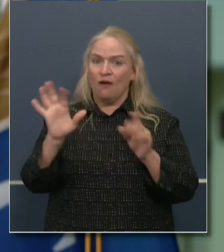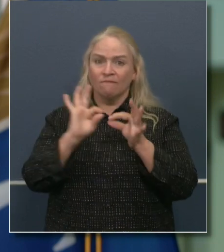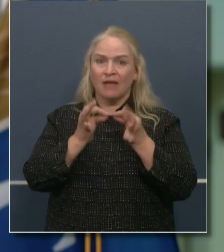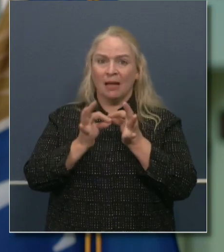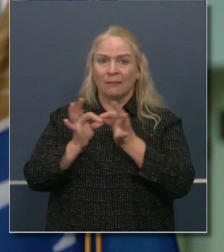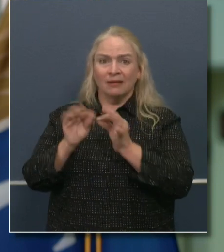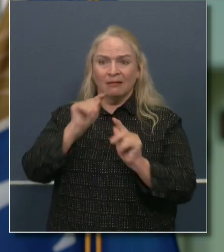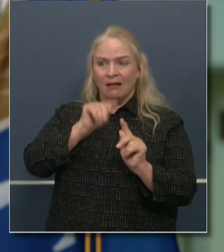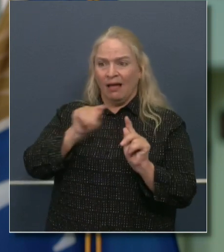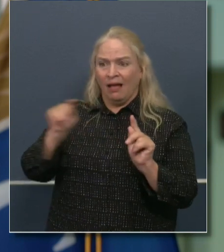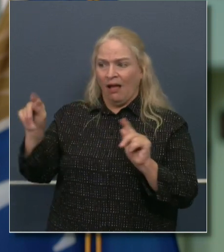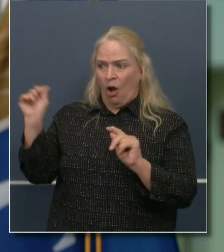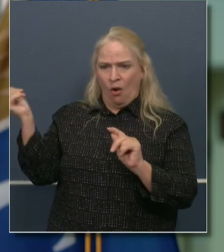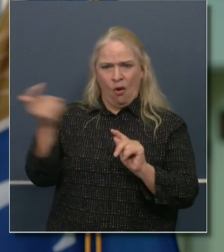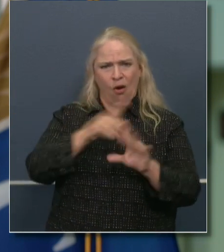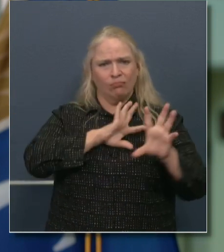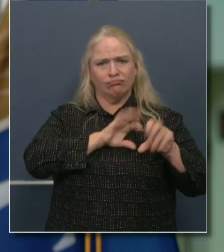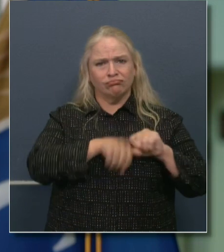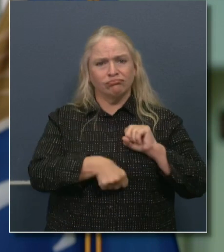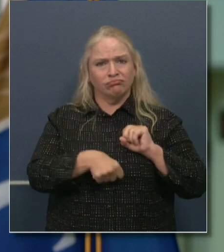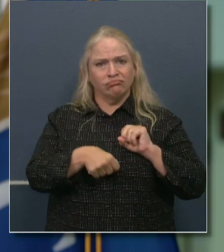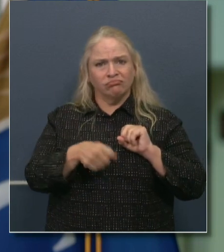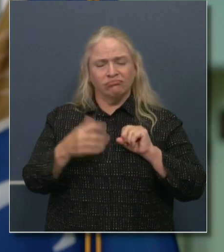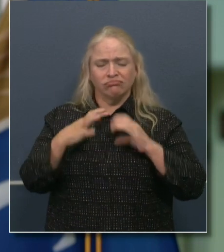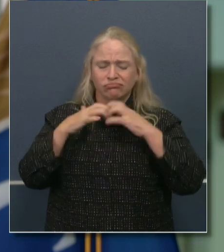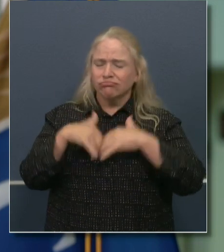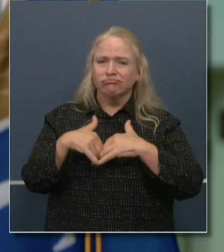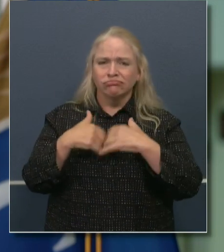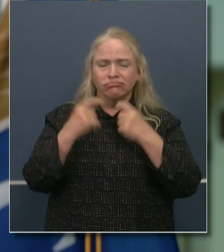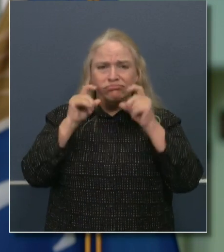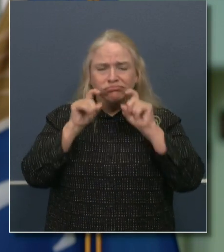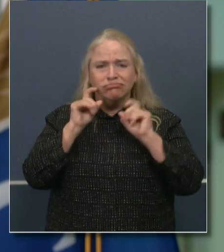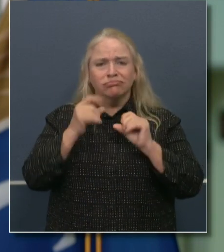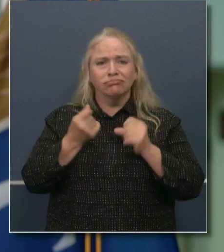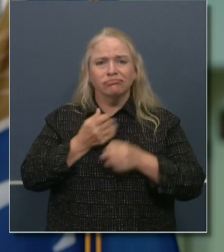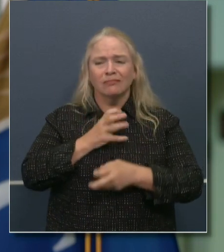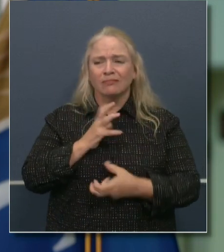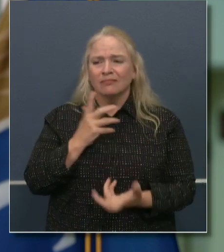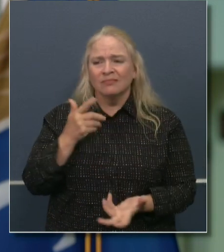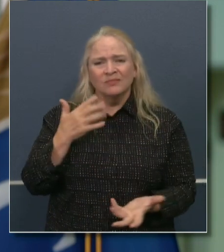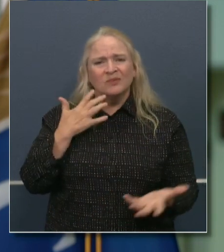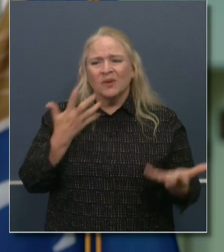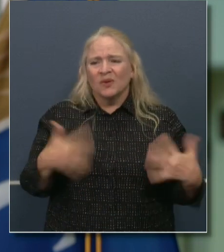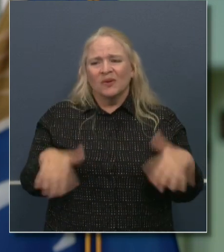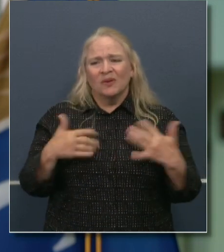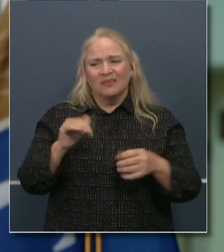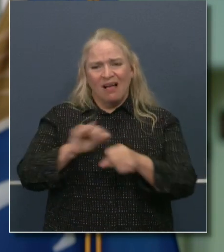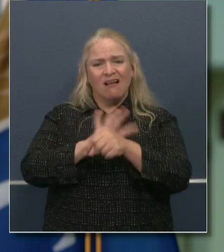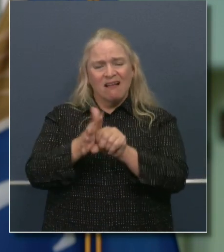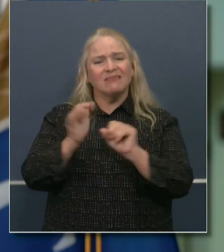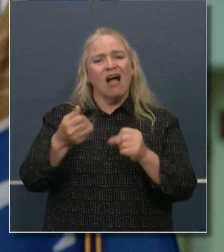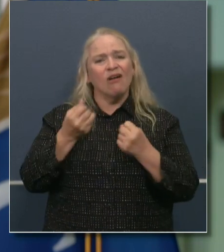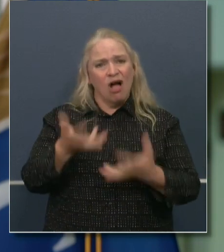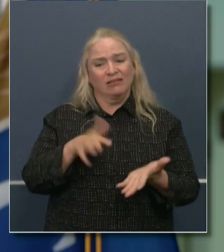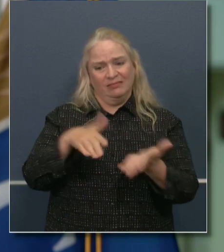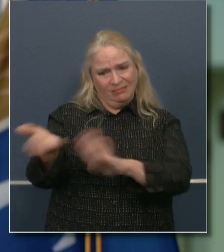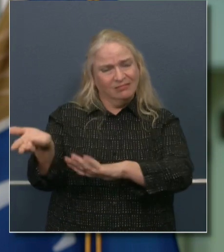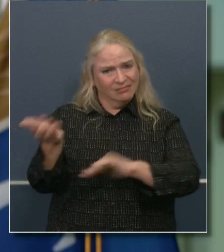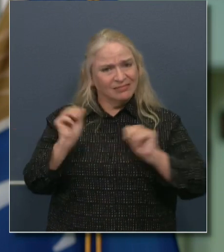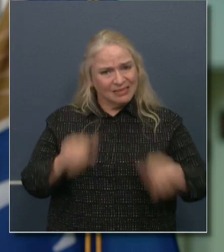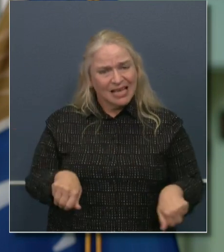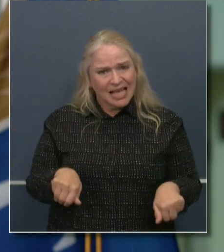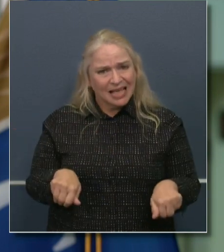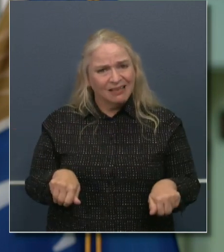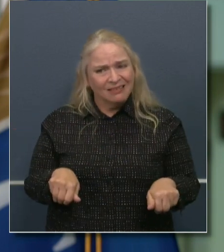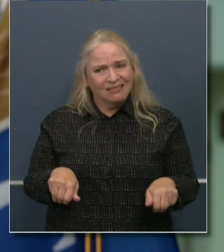ones, being torn apart. It's a reminder of the deadliness of this disease. We had 72 individuals on Saturday that lost